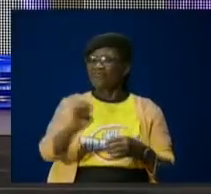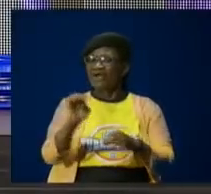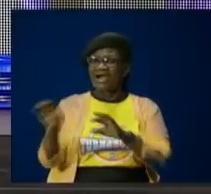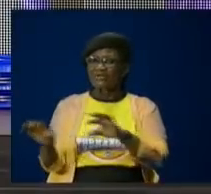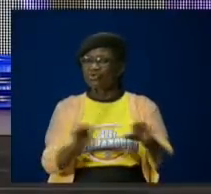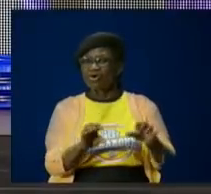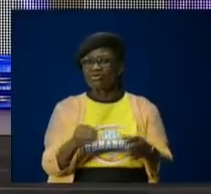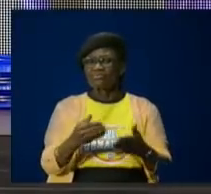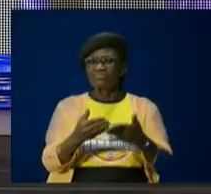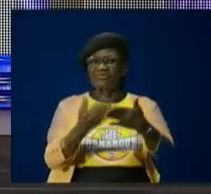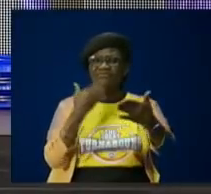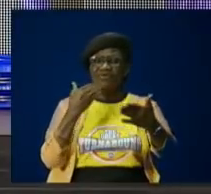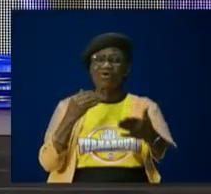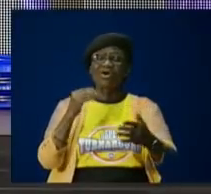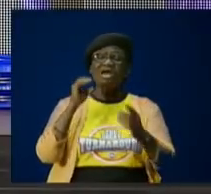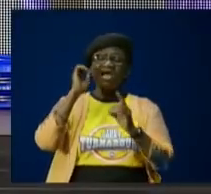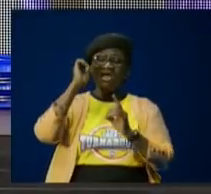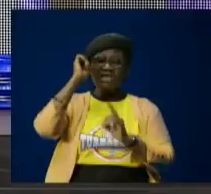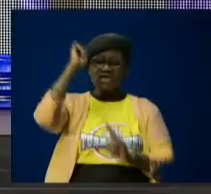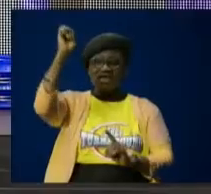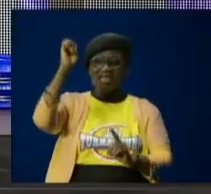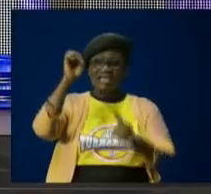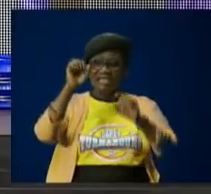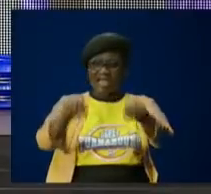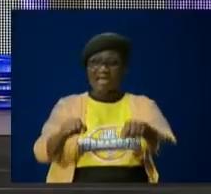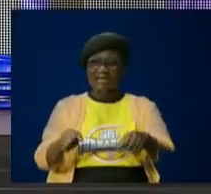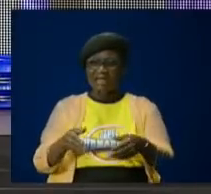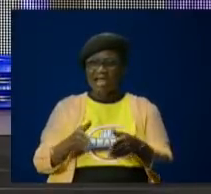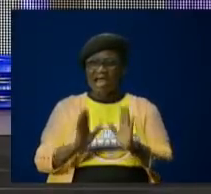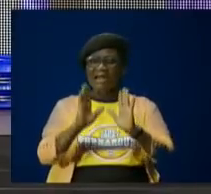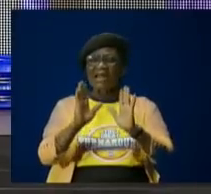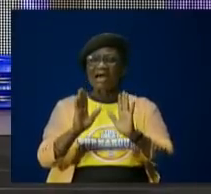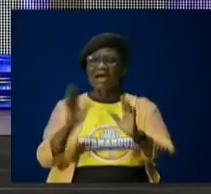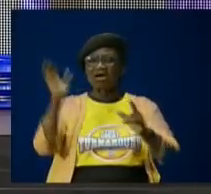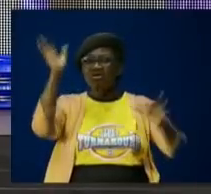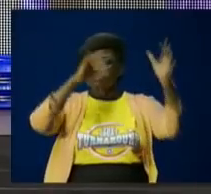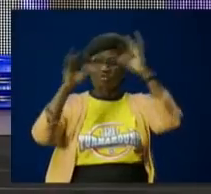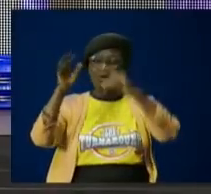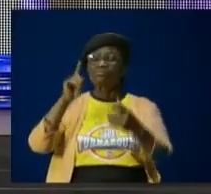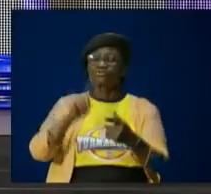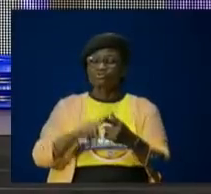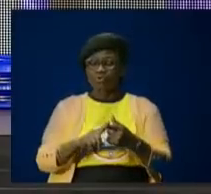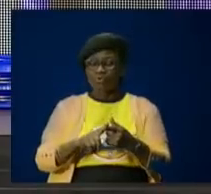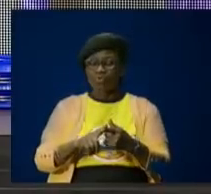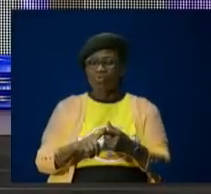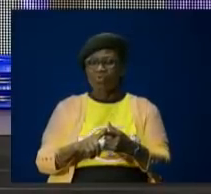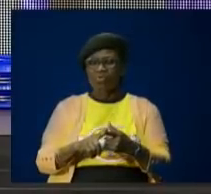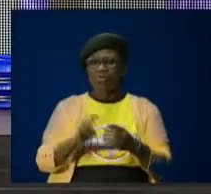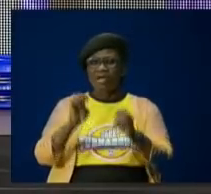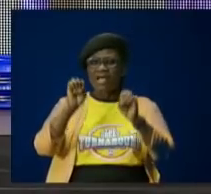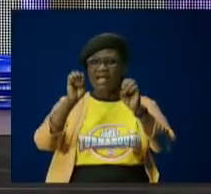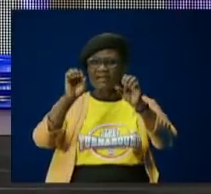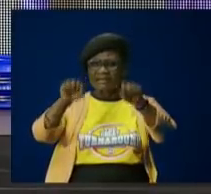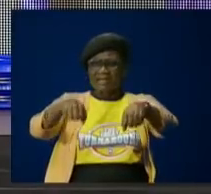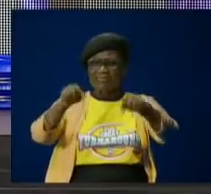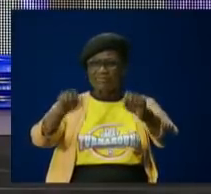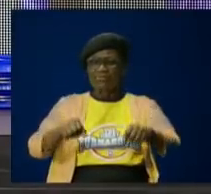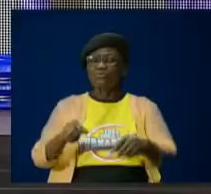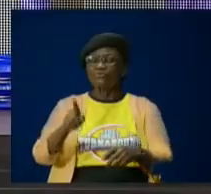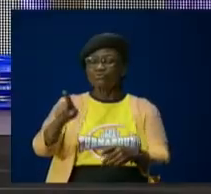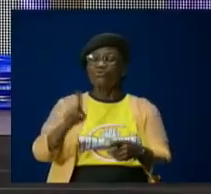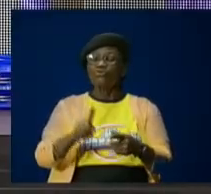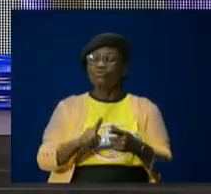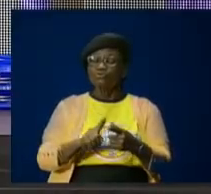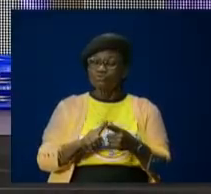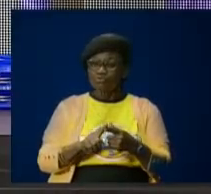It can allow a storm to enable you to have an insight of your